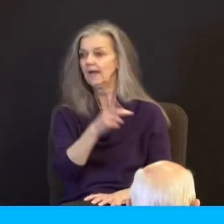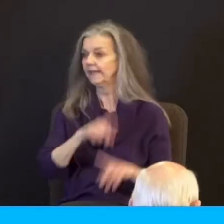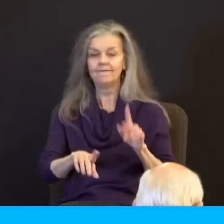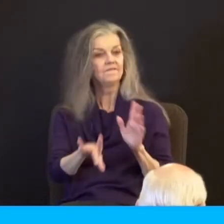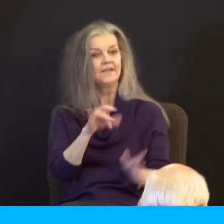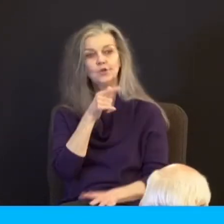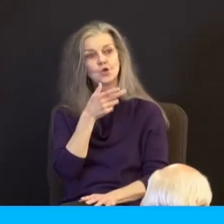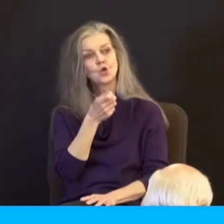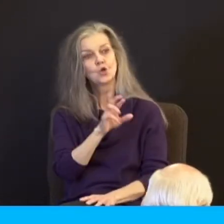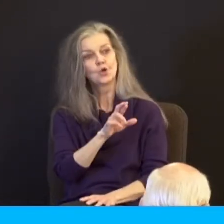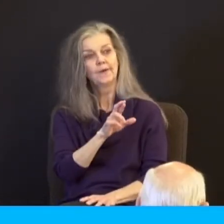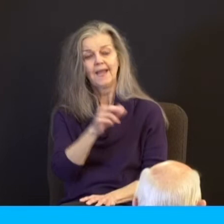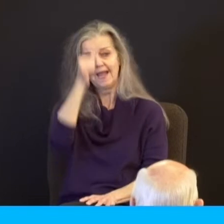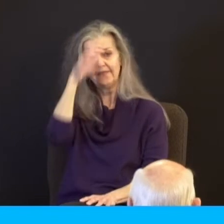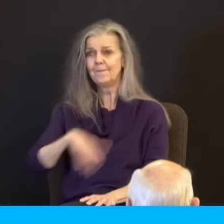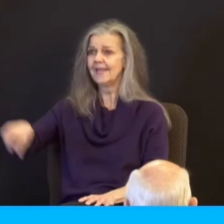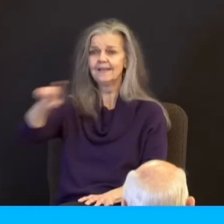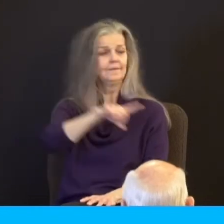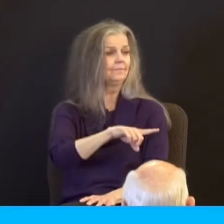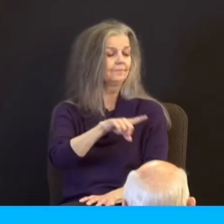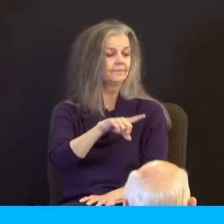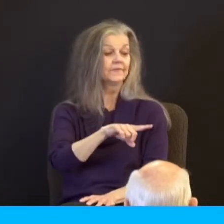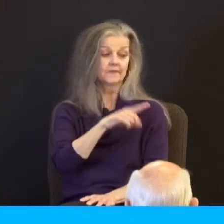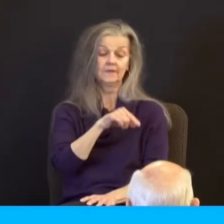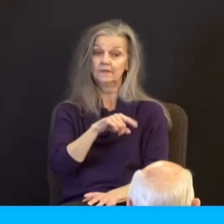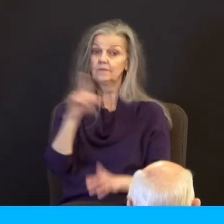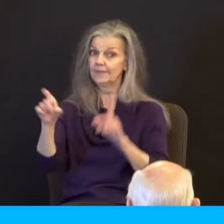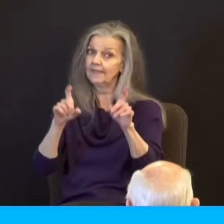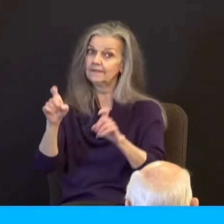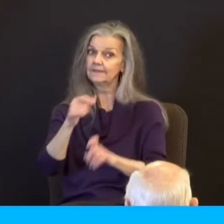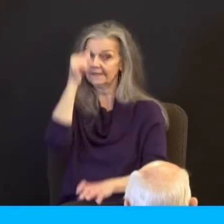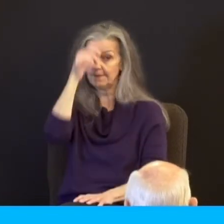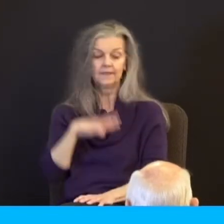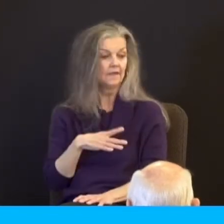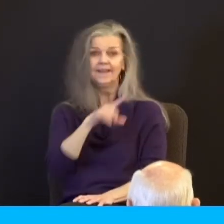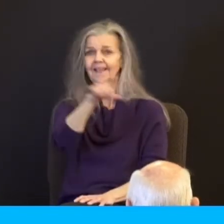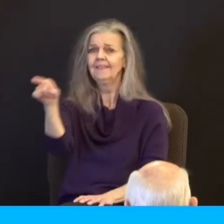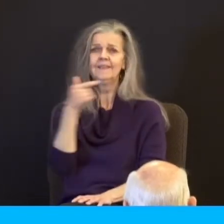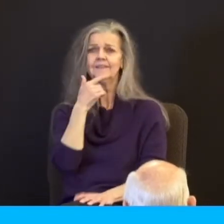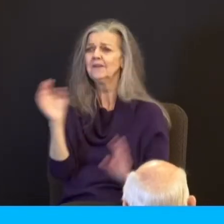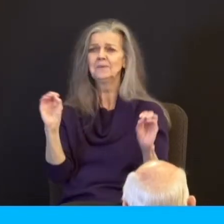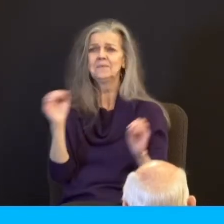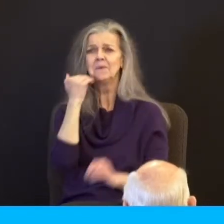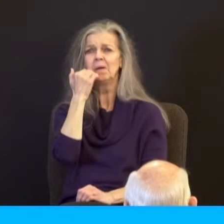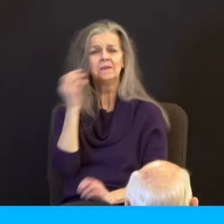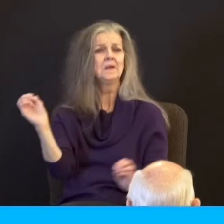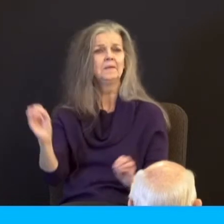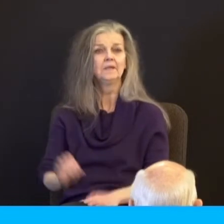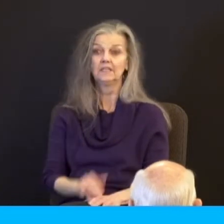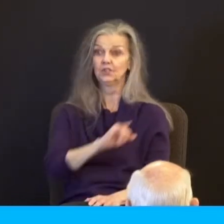her. And also the men of the place, see, he's been asking, they said, there is no harlot in this place. And Judah said,